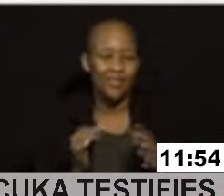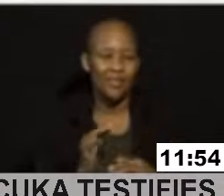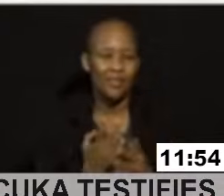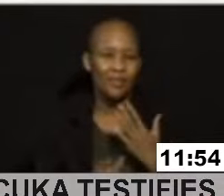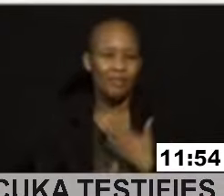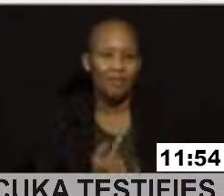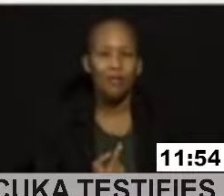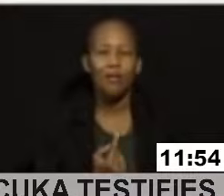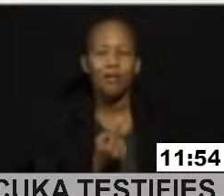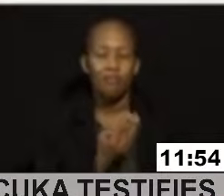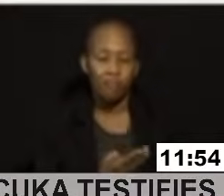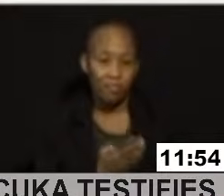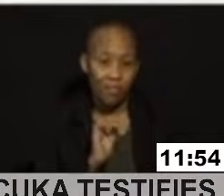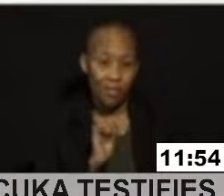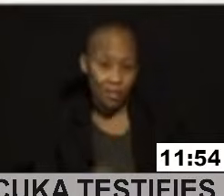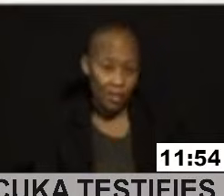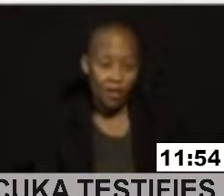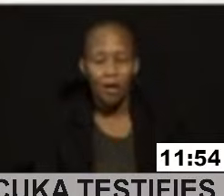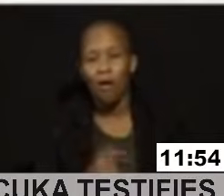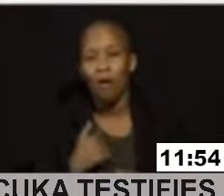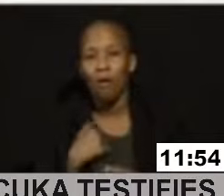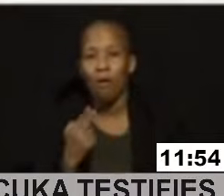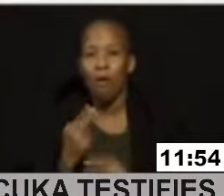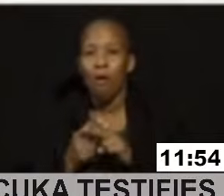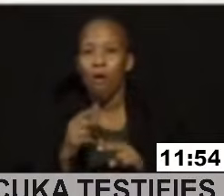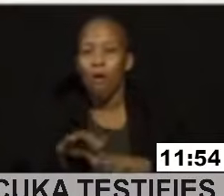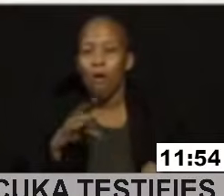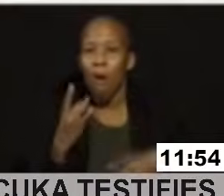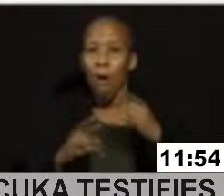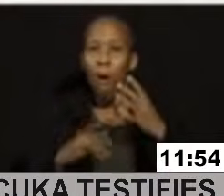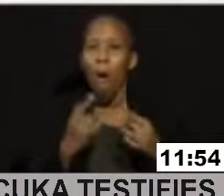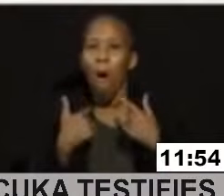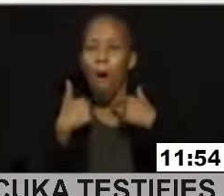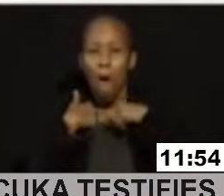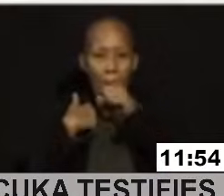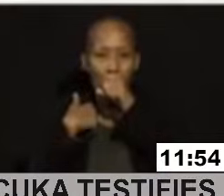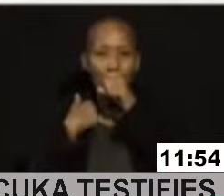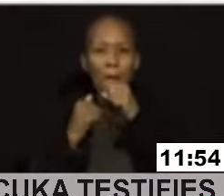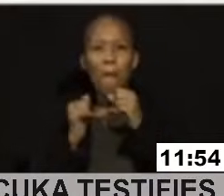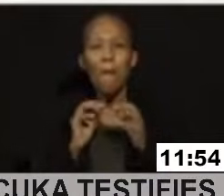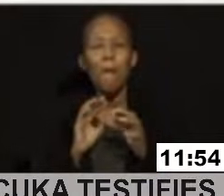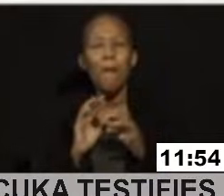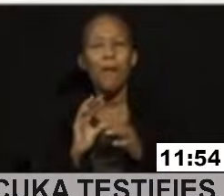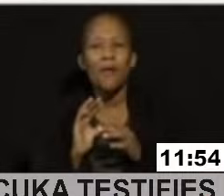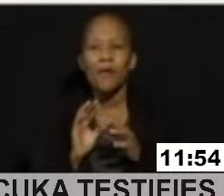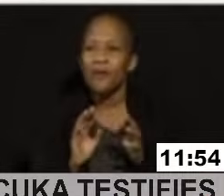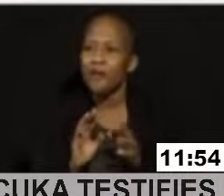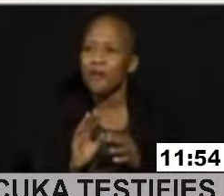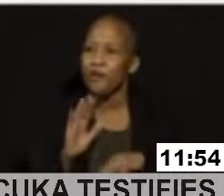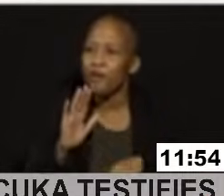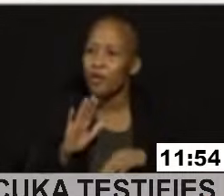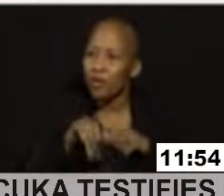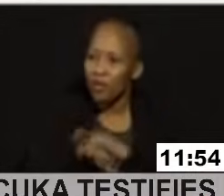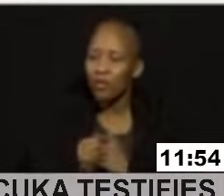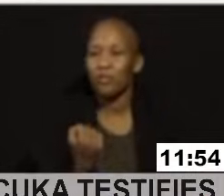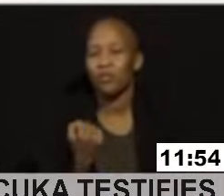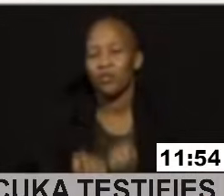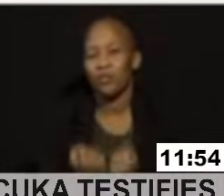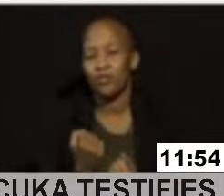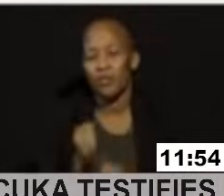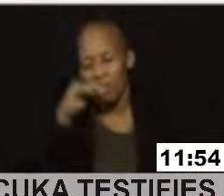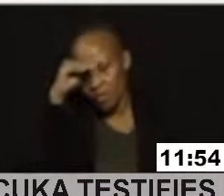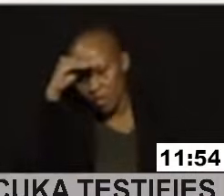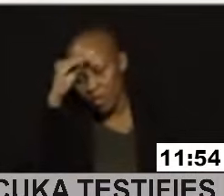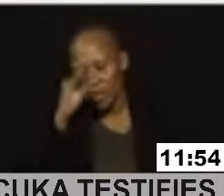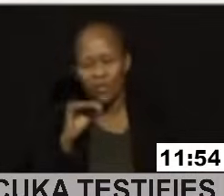And yet in the final analysis, I was responsible for the prosecution of all cases, coming from the police, from the DSO,